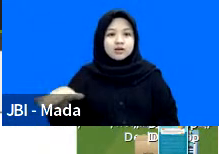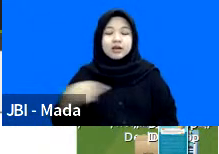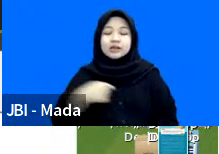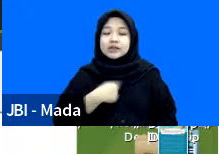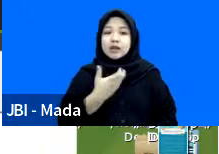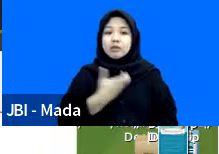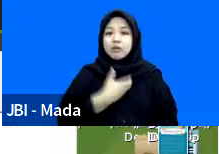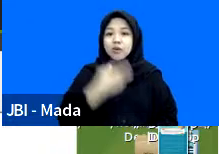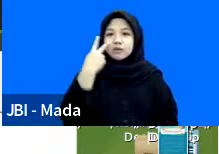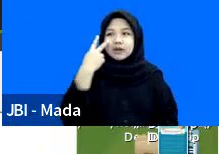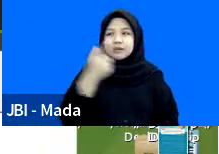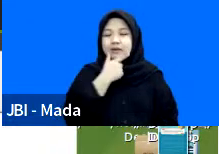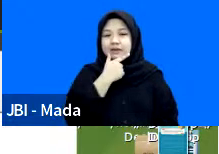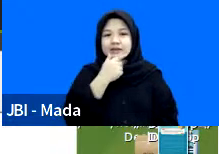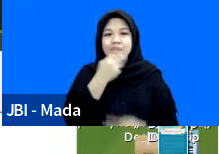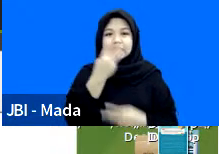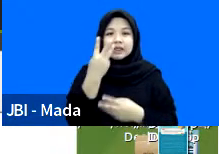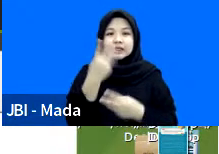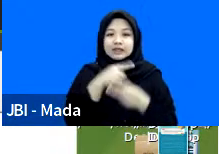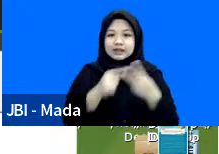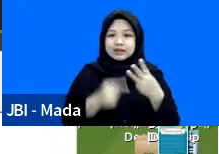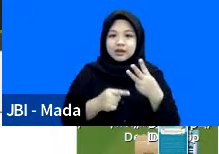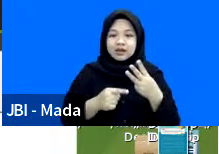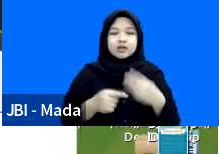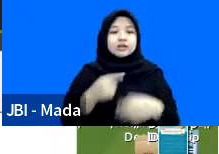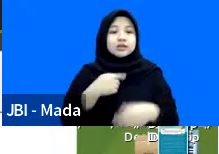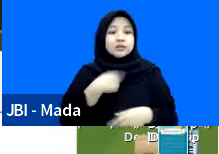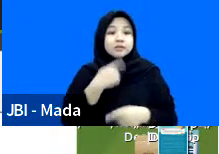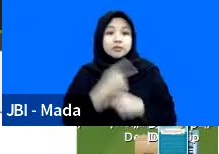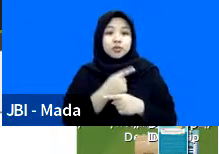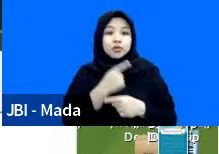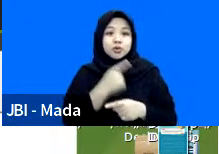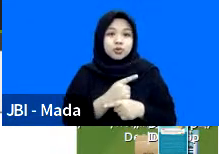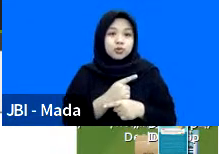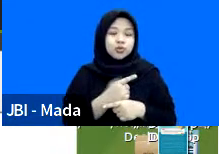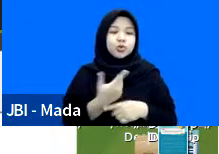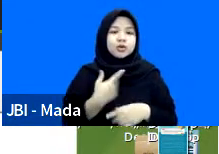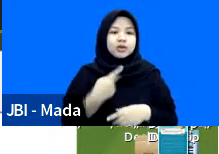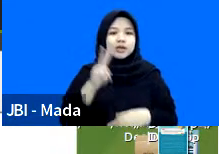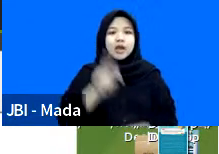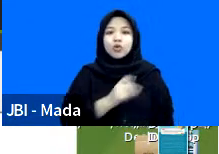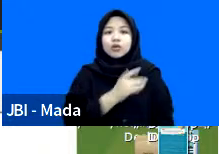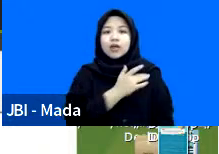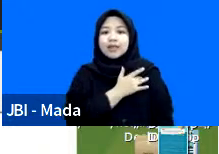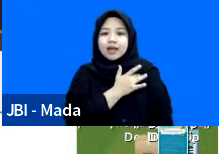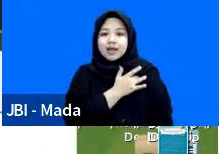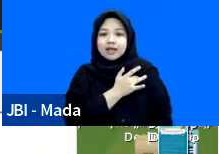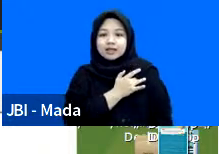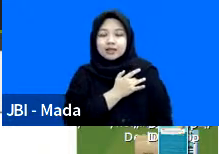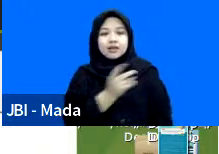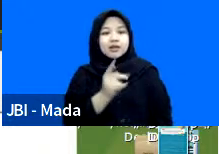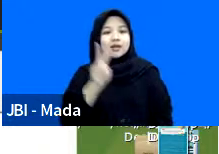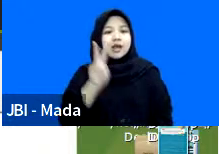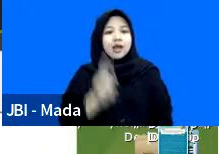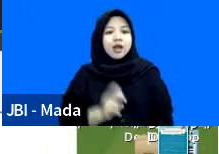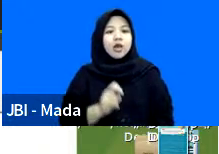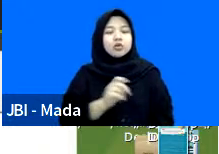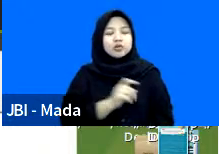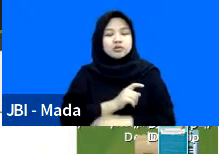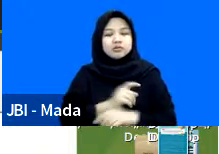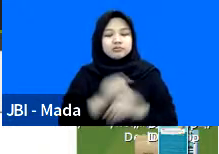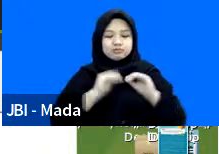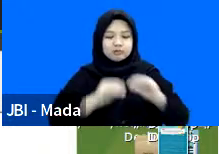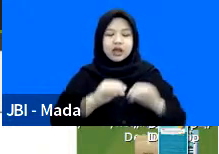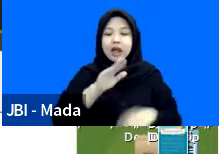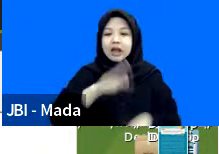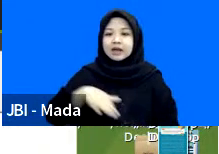thinking. As an educator, as a teacher educator, I want to caution that we should equip digital technologies for the teacher first.